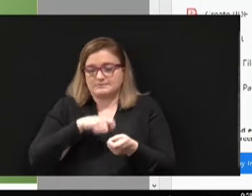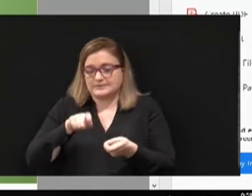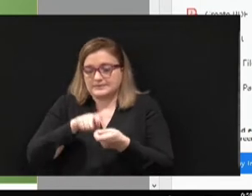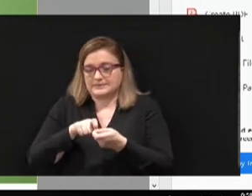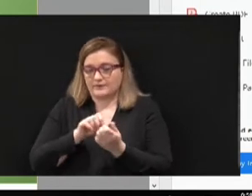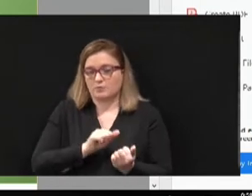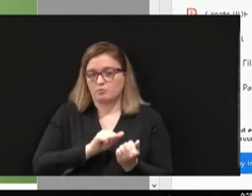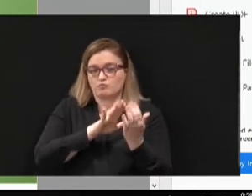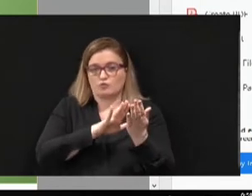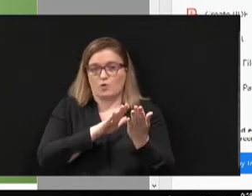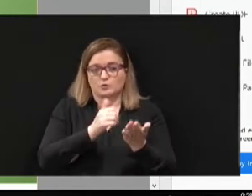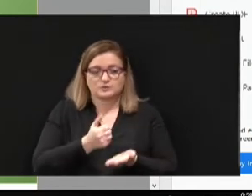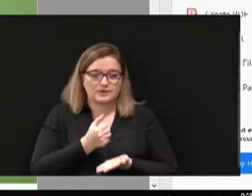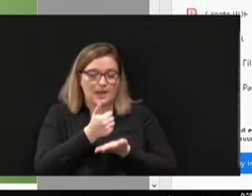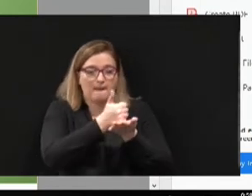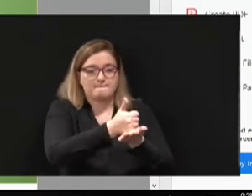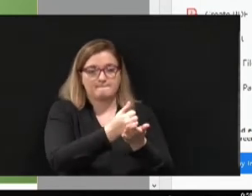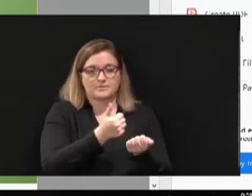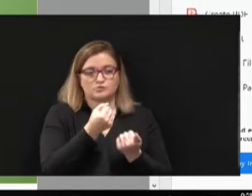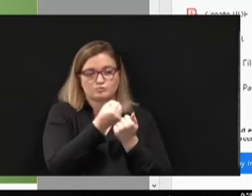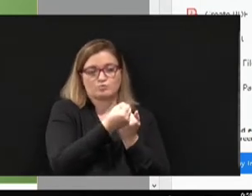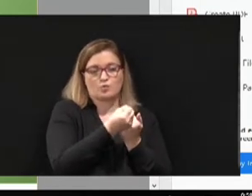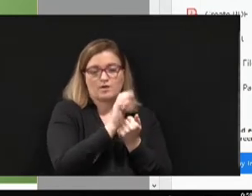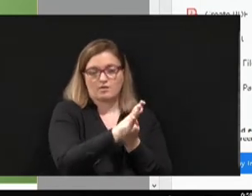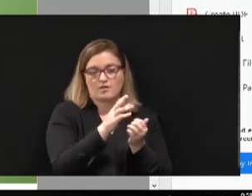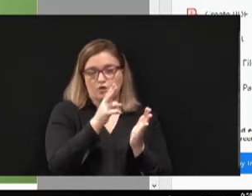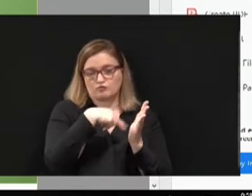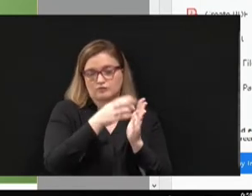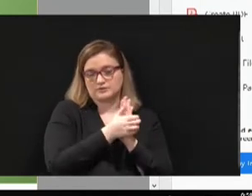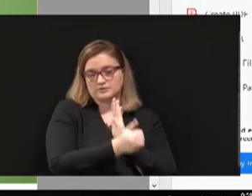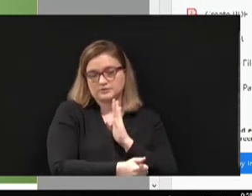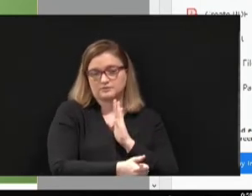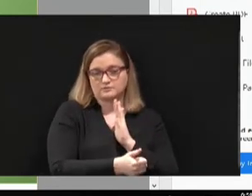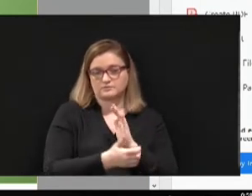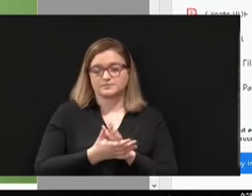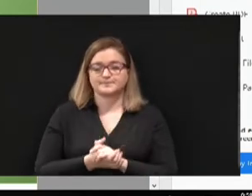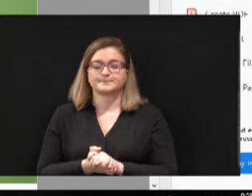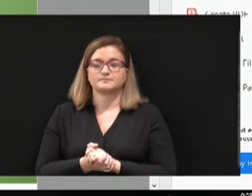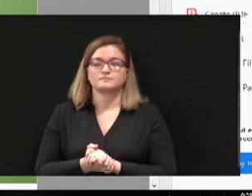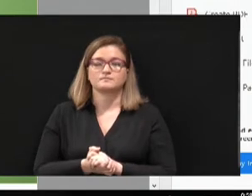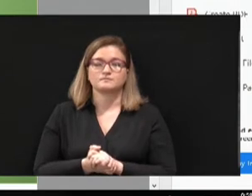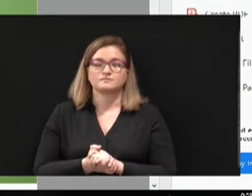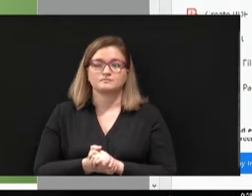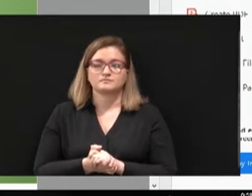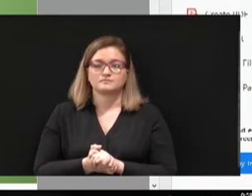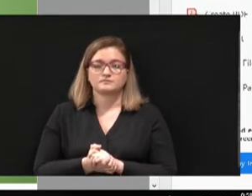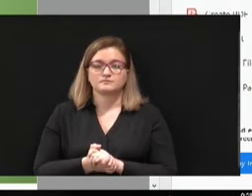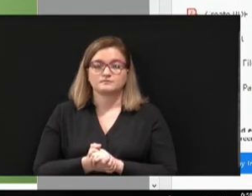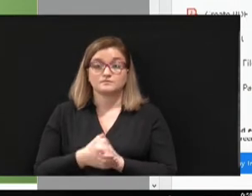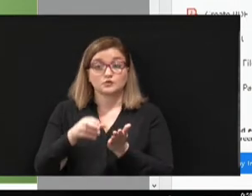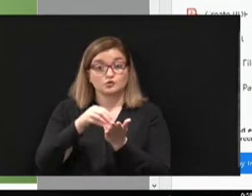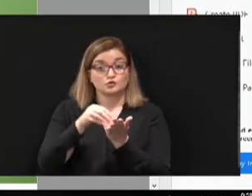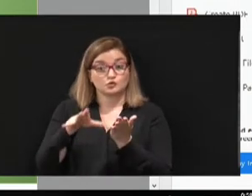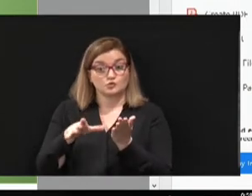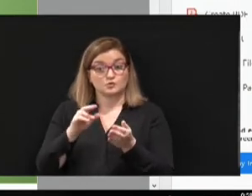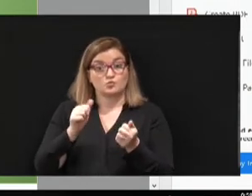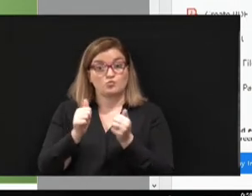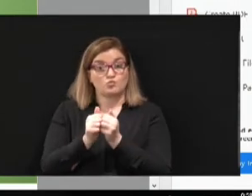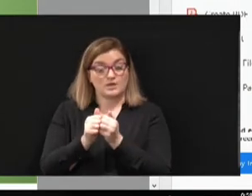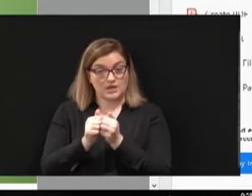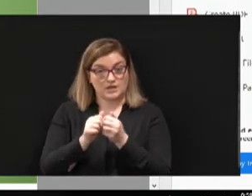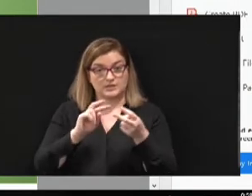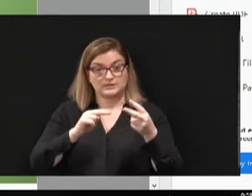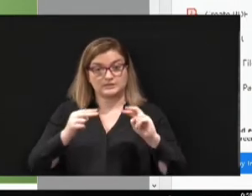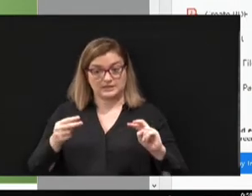to learn how to read. And children with dyslexia are very often gifted in